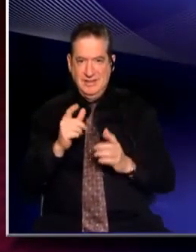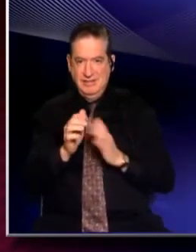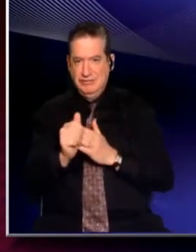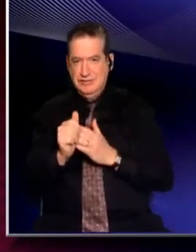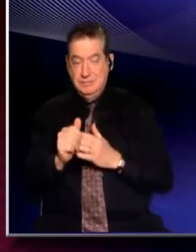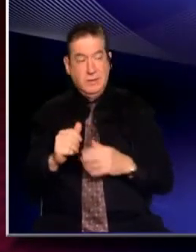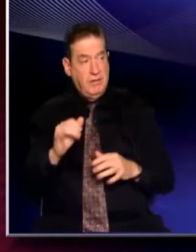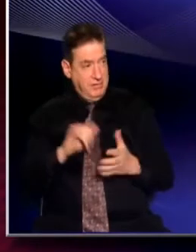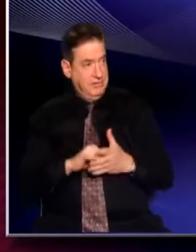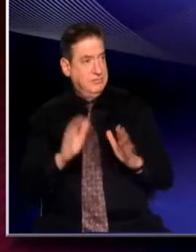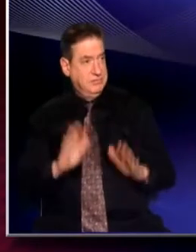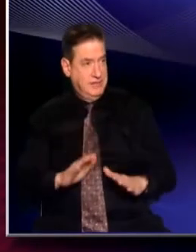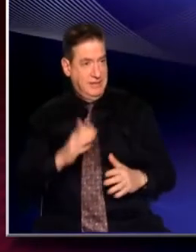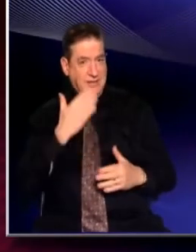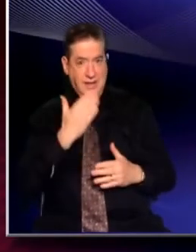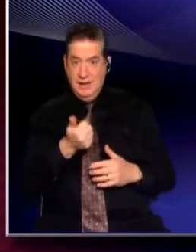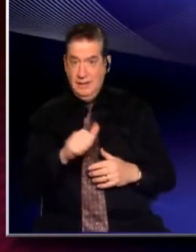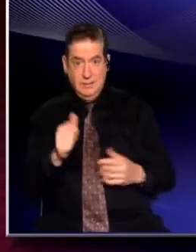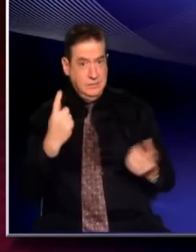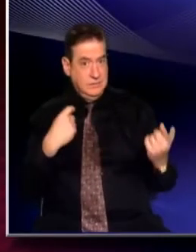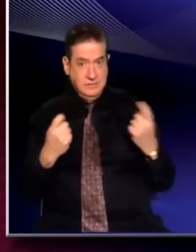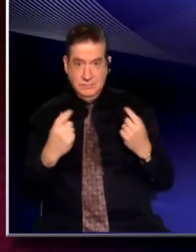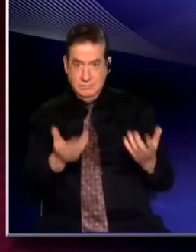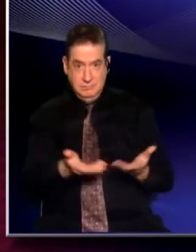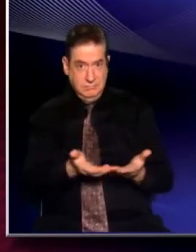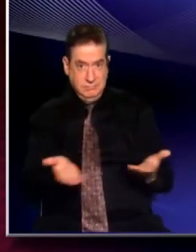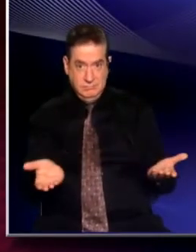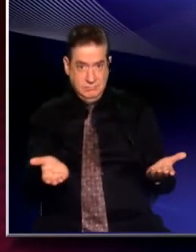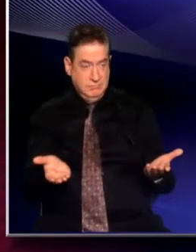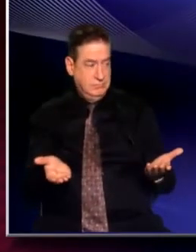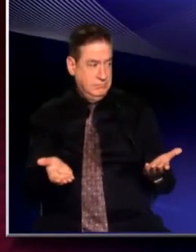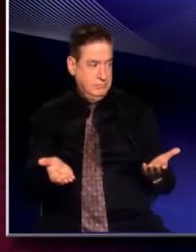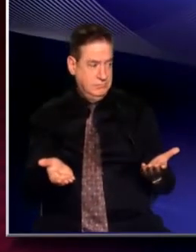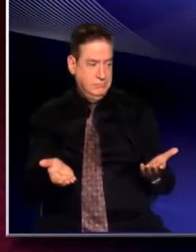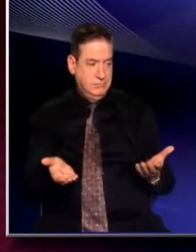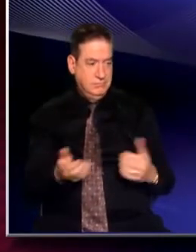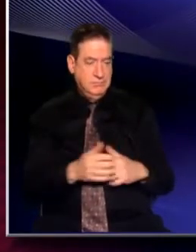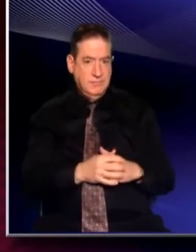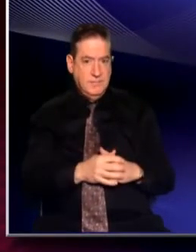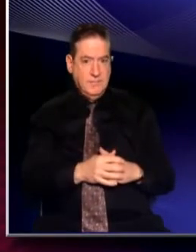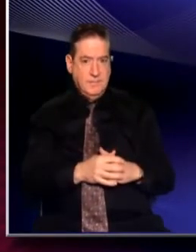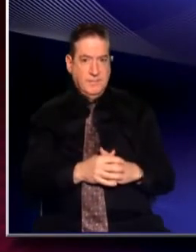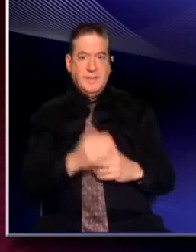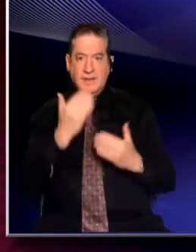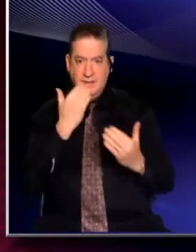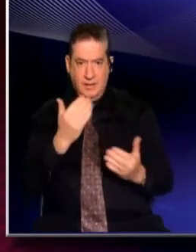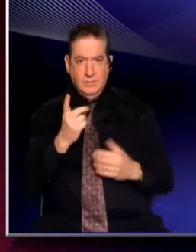That's great. Thank you. Any questions?